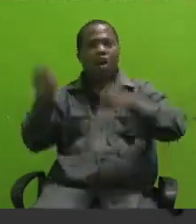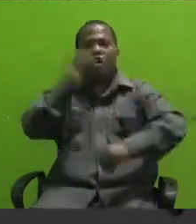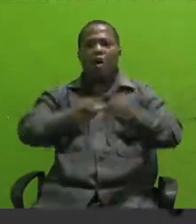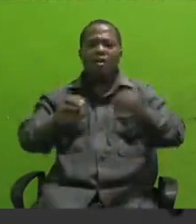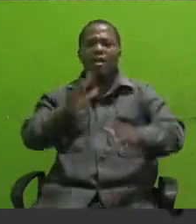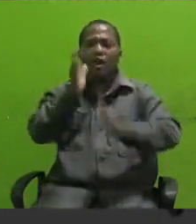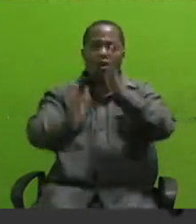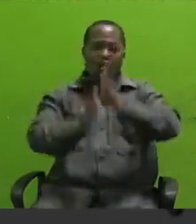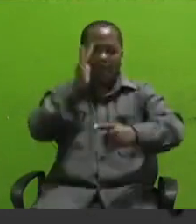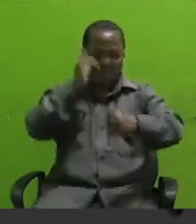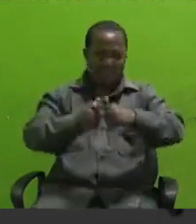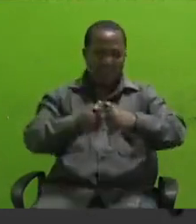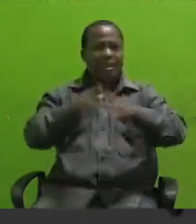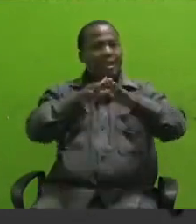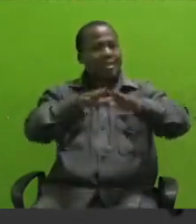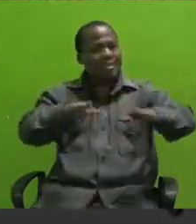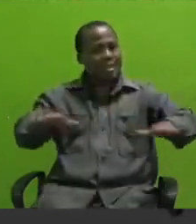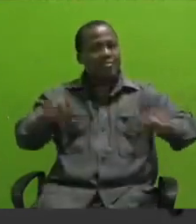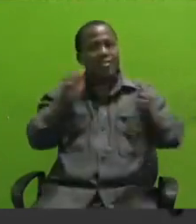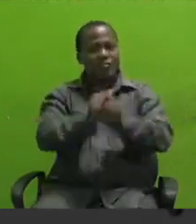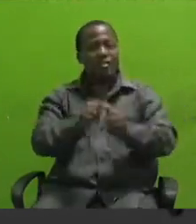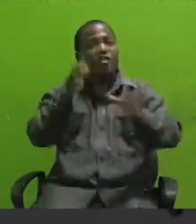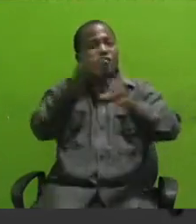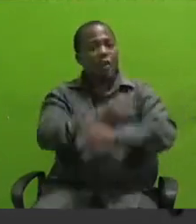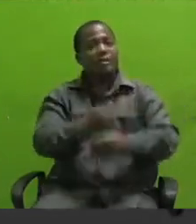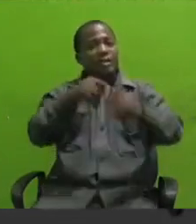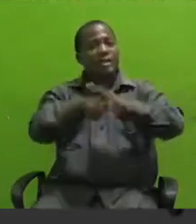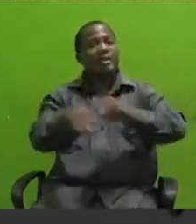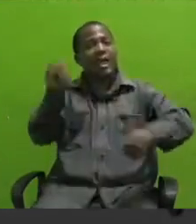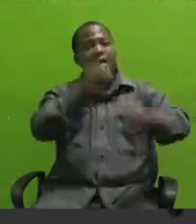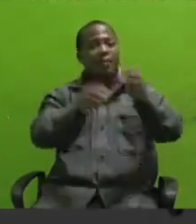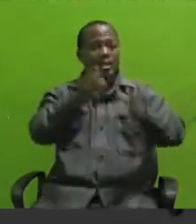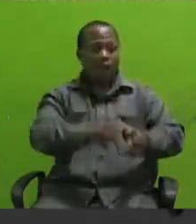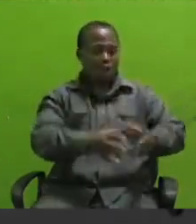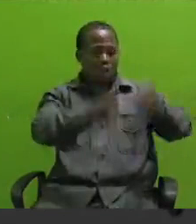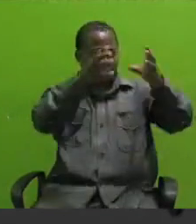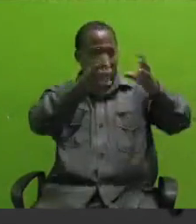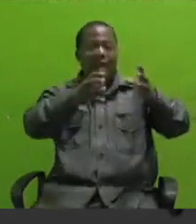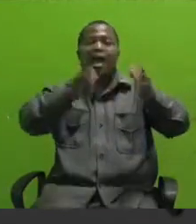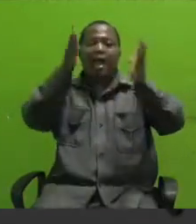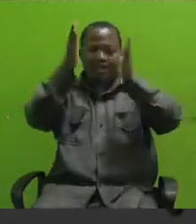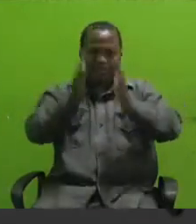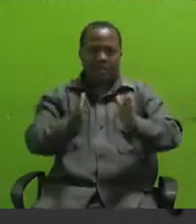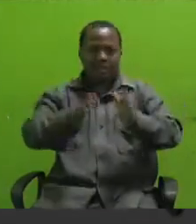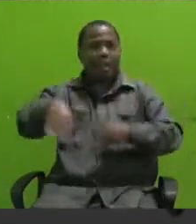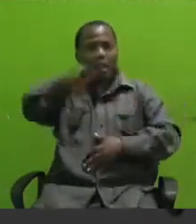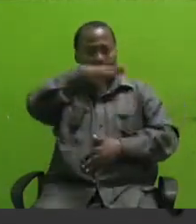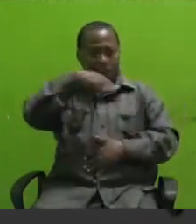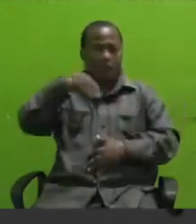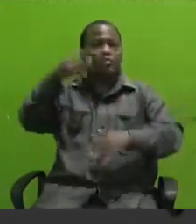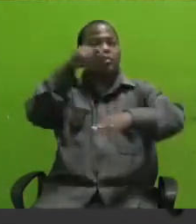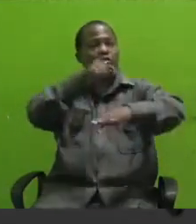Wonderful! Chemical warning signs are safety symbols found on chemical containers,